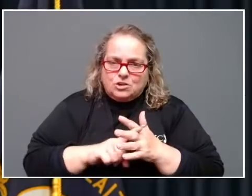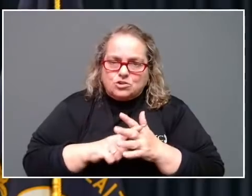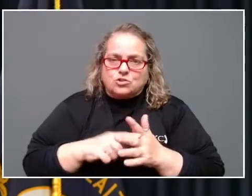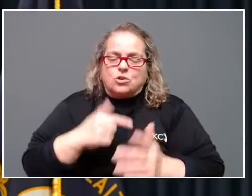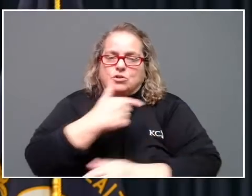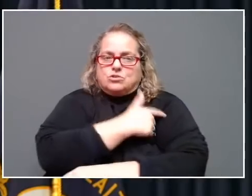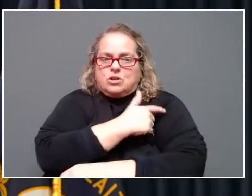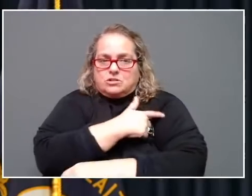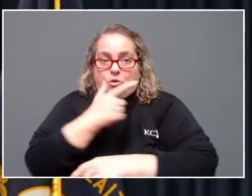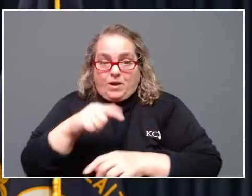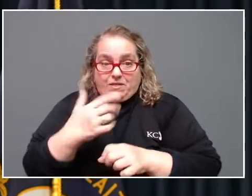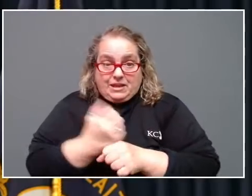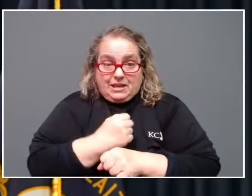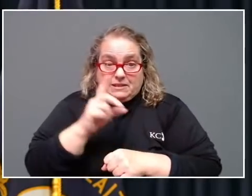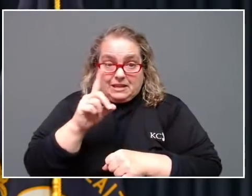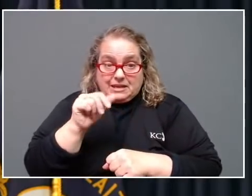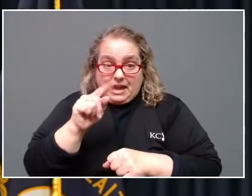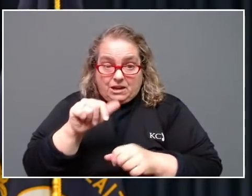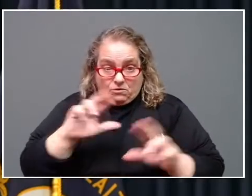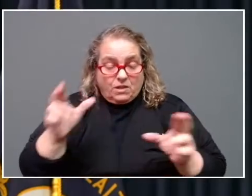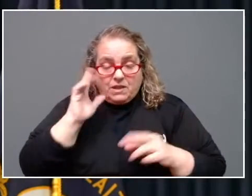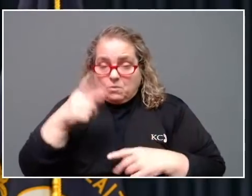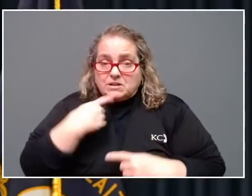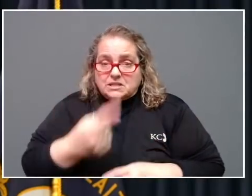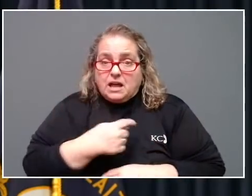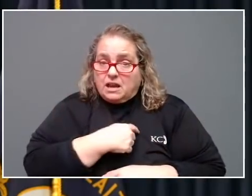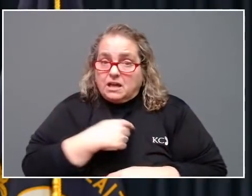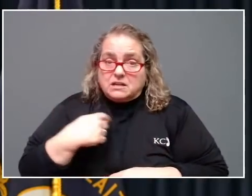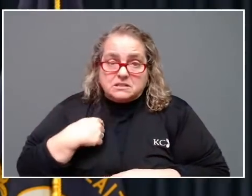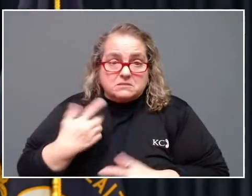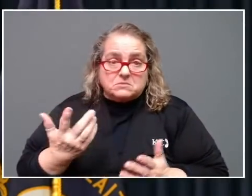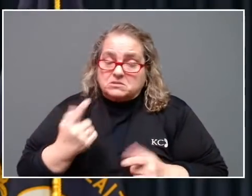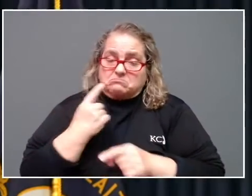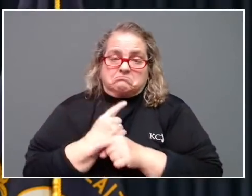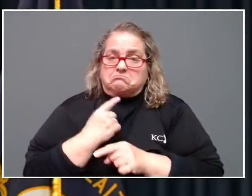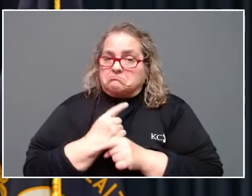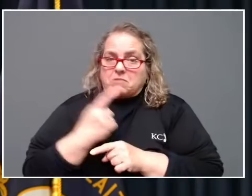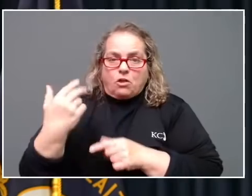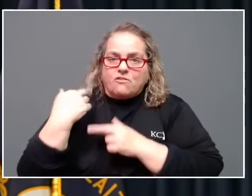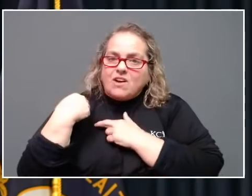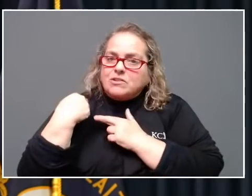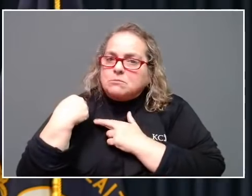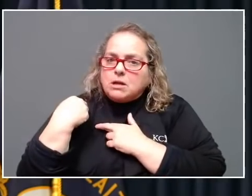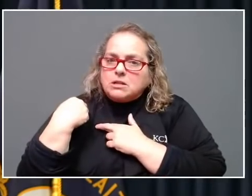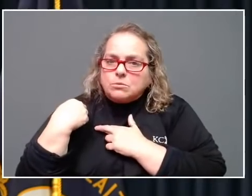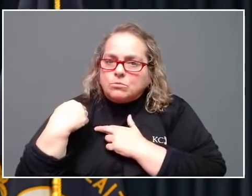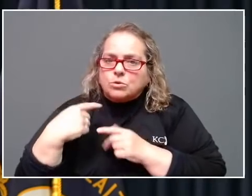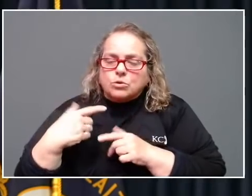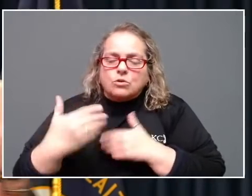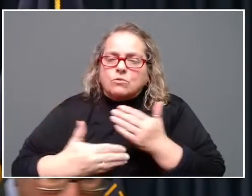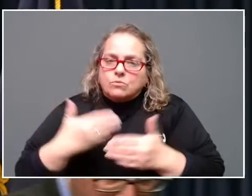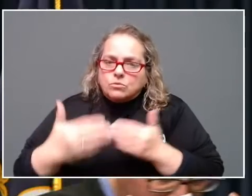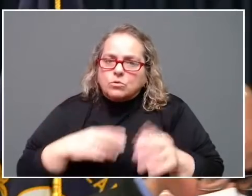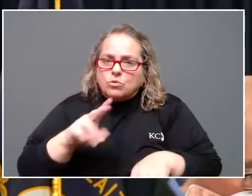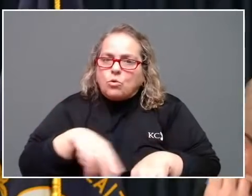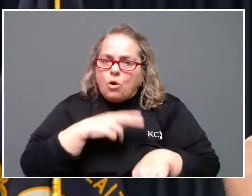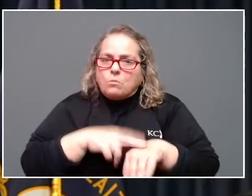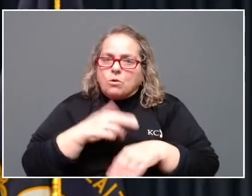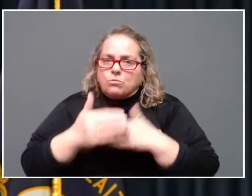data analyzed, they'll come back and tell us. But I read it as just them being responsible and following the normal process.